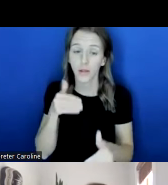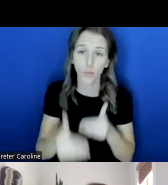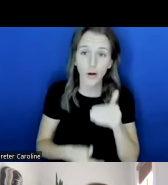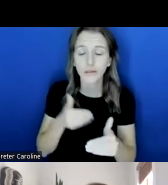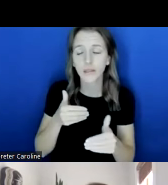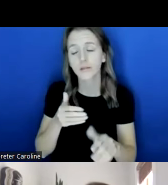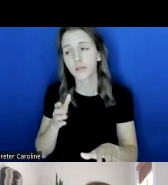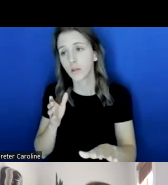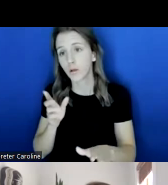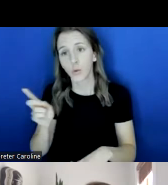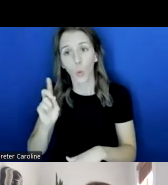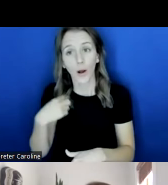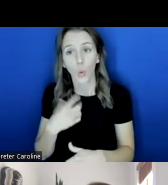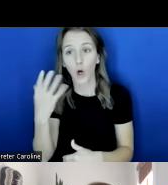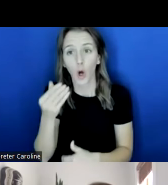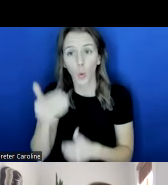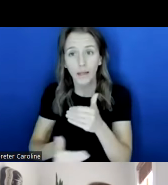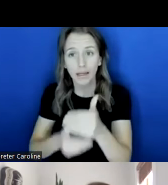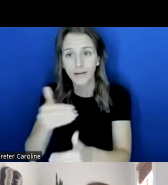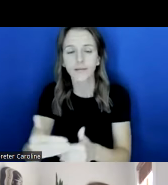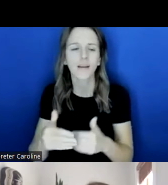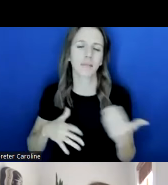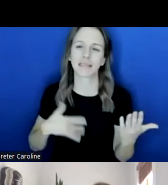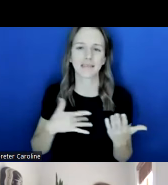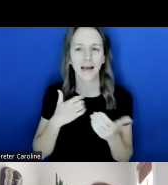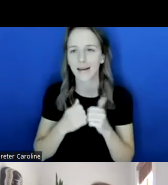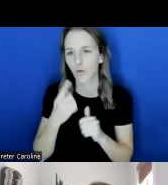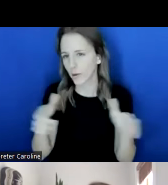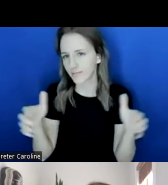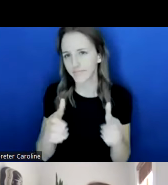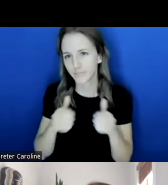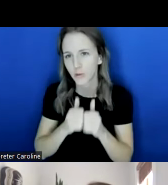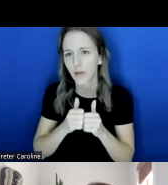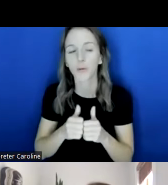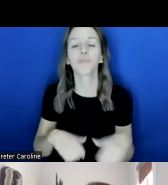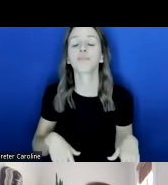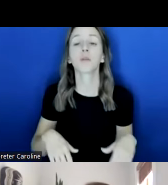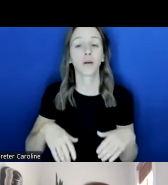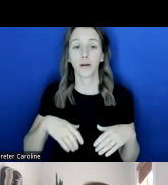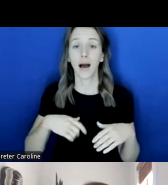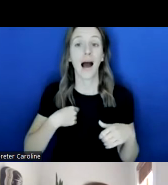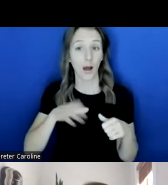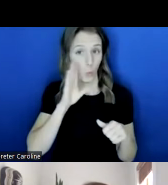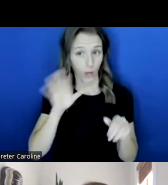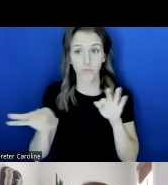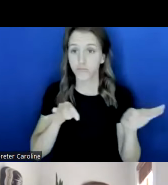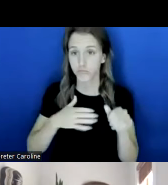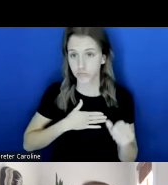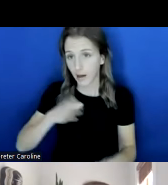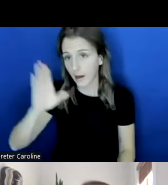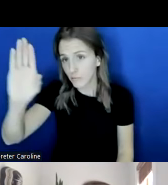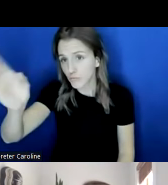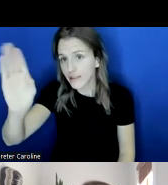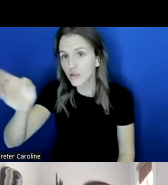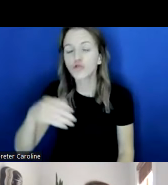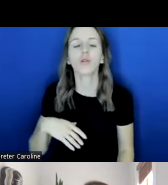I'm excited to just have everyone here together. So the way we'll do this is I'll go through the presentation. Feel free, if you